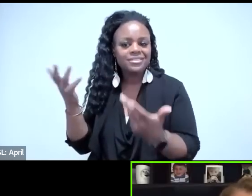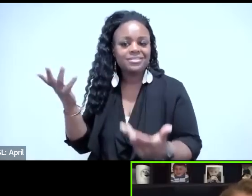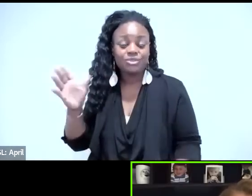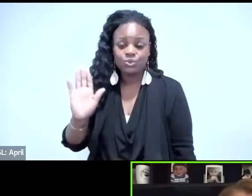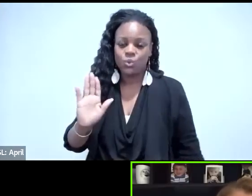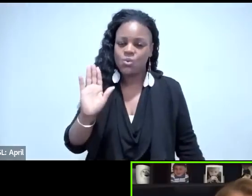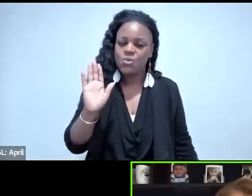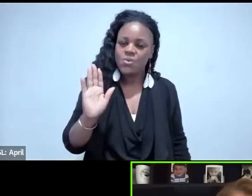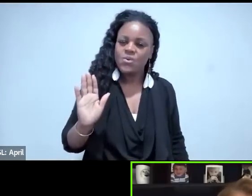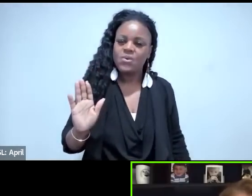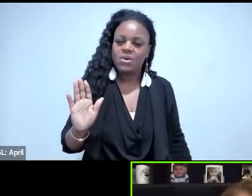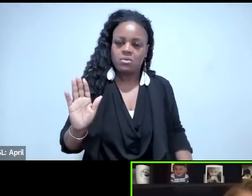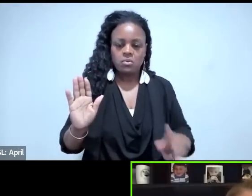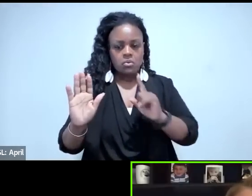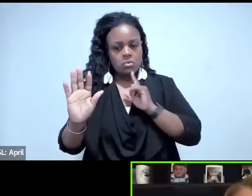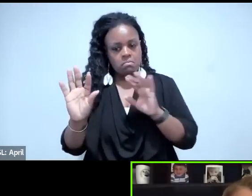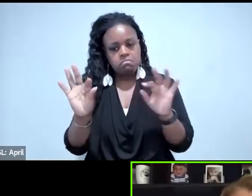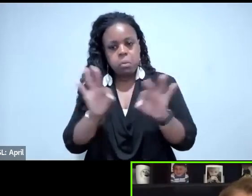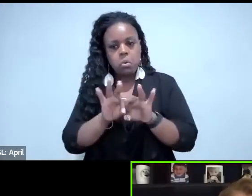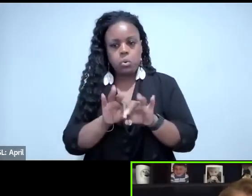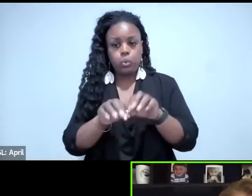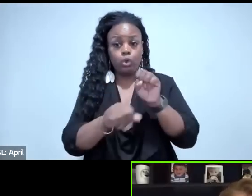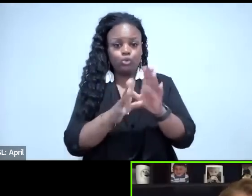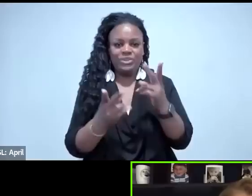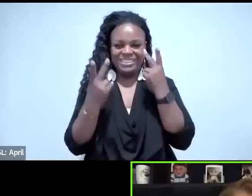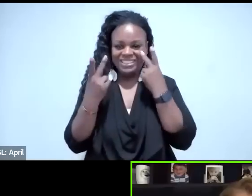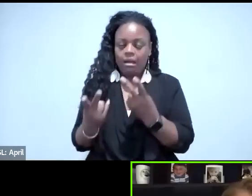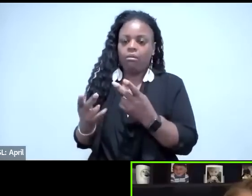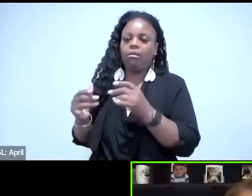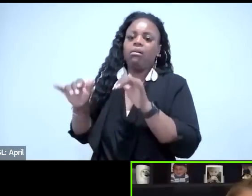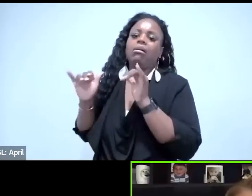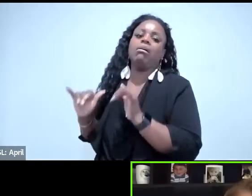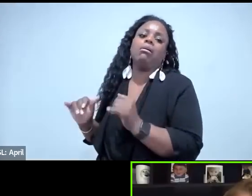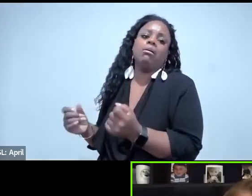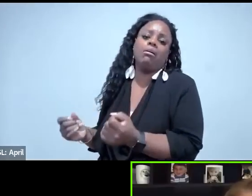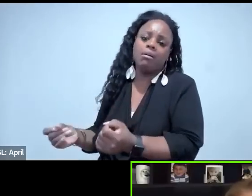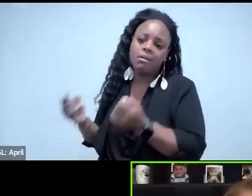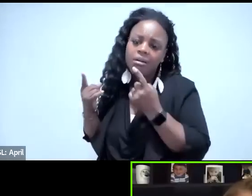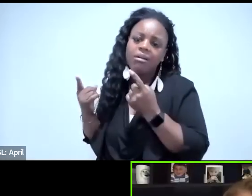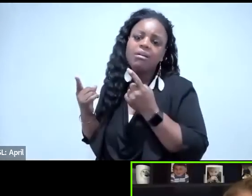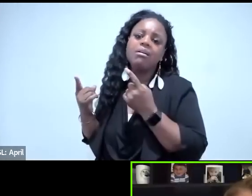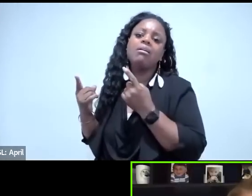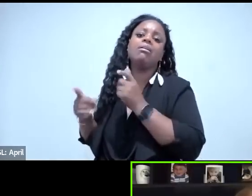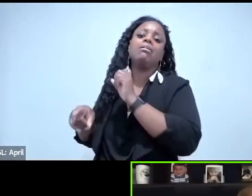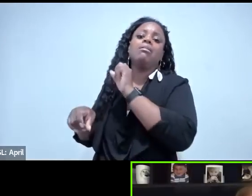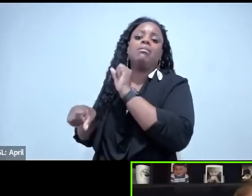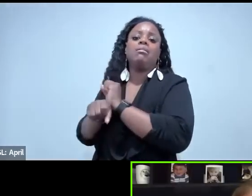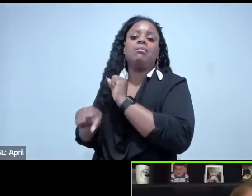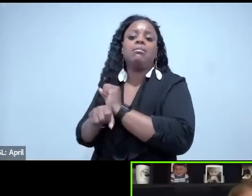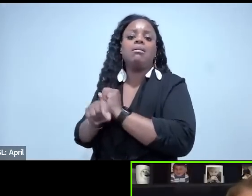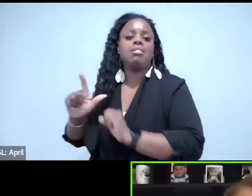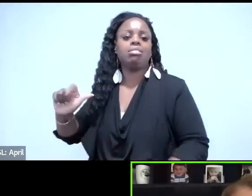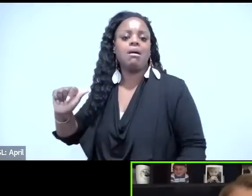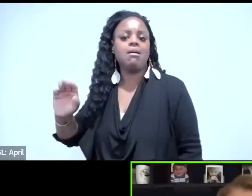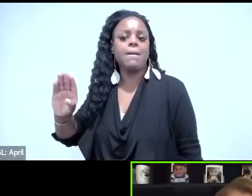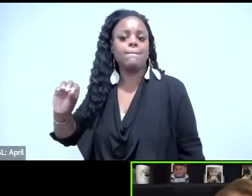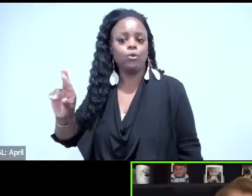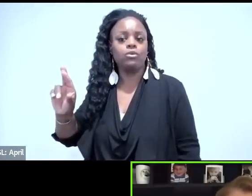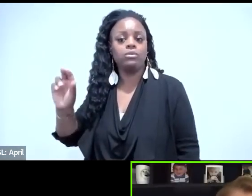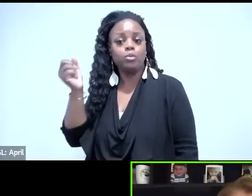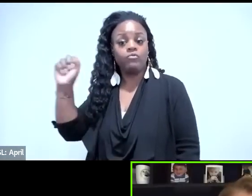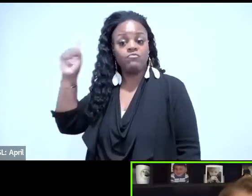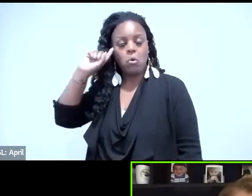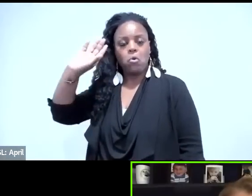understand that the labor movement is for all working people. It is not a stereotype that they may have in their minds when